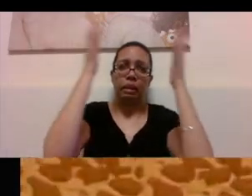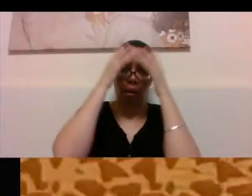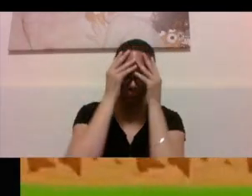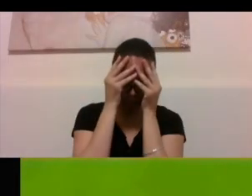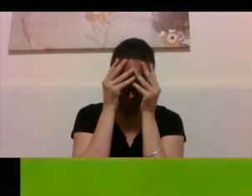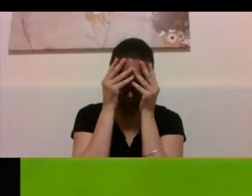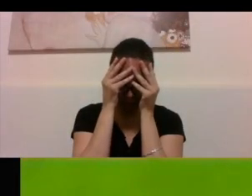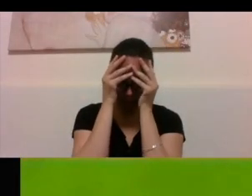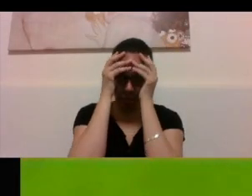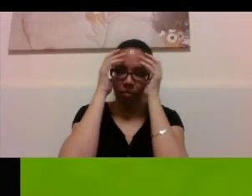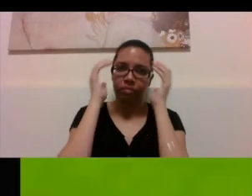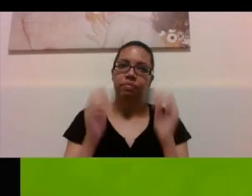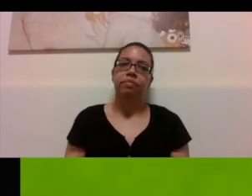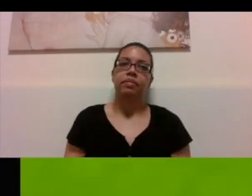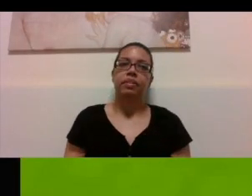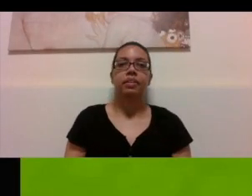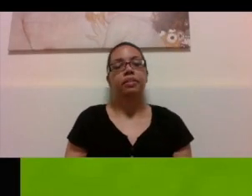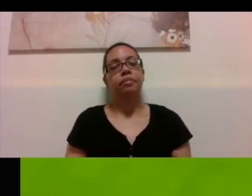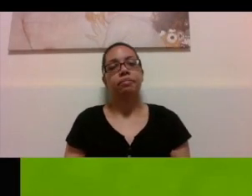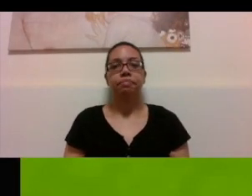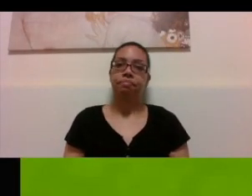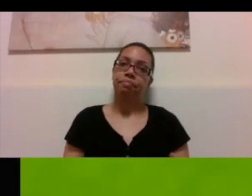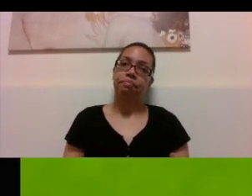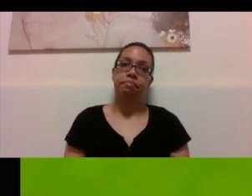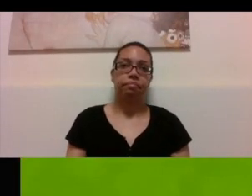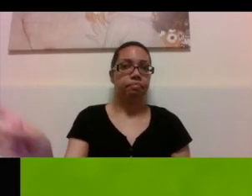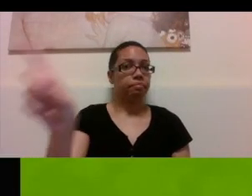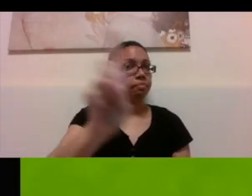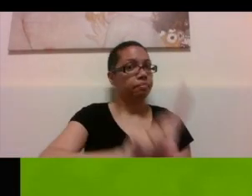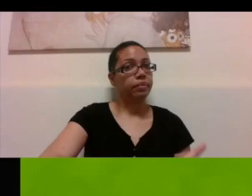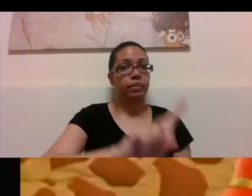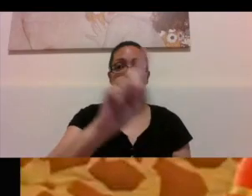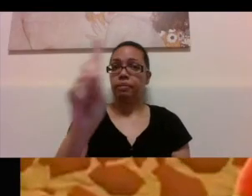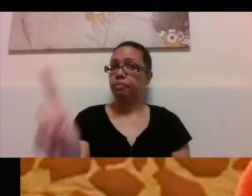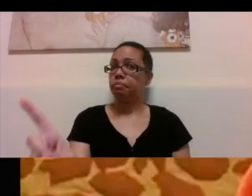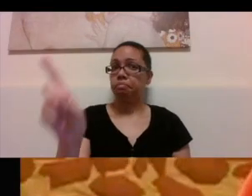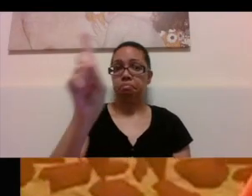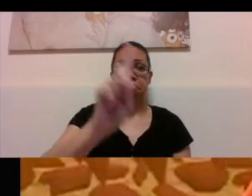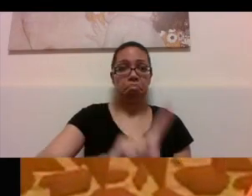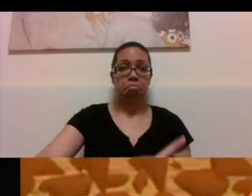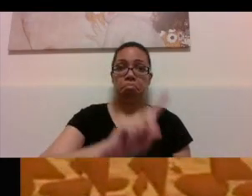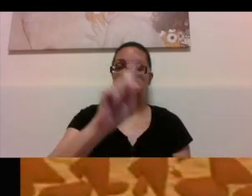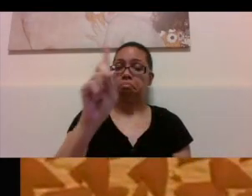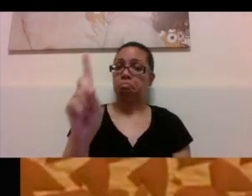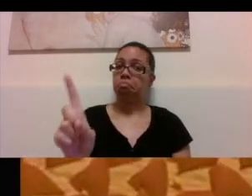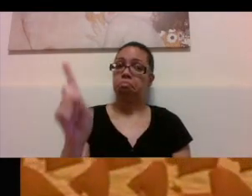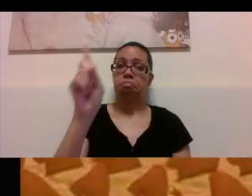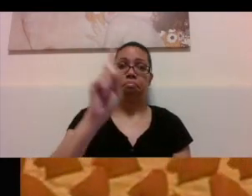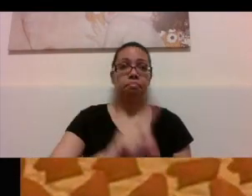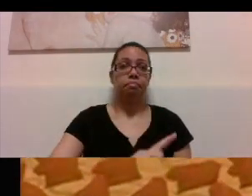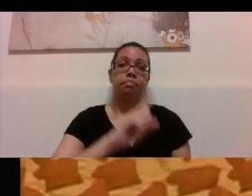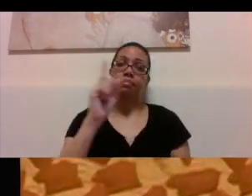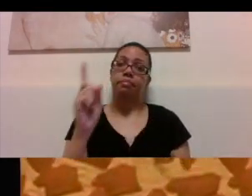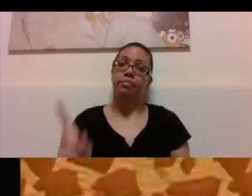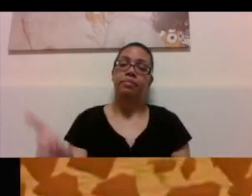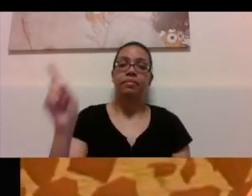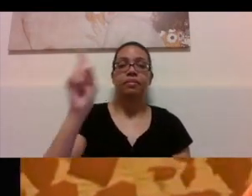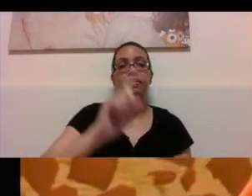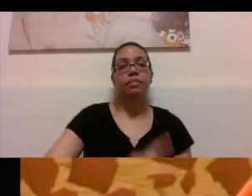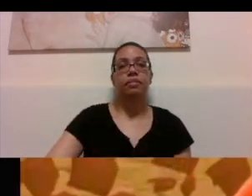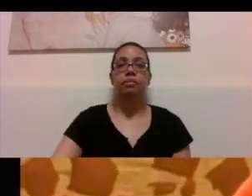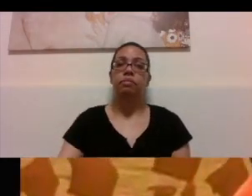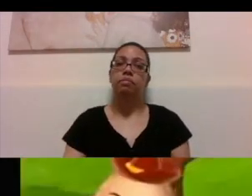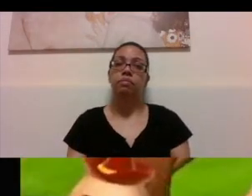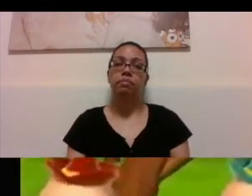But Humpty Dumpty had a great fall. All the king's horses and all the king's men couldn't put Humpty together again.